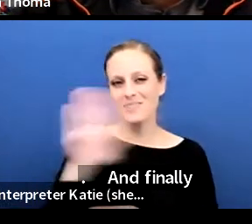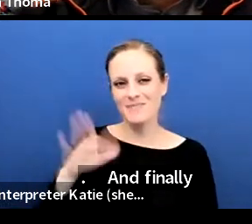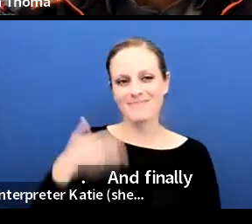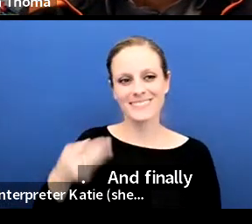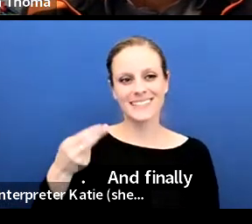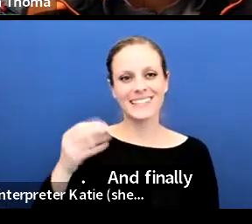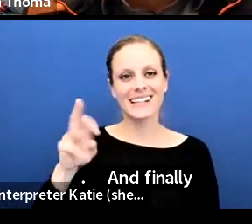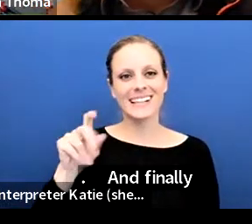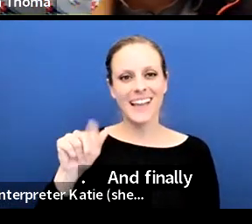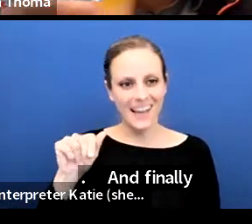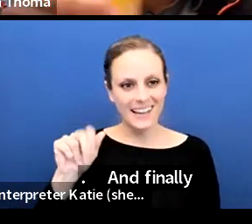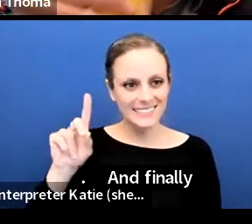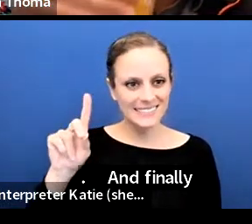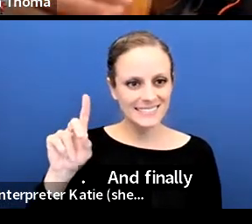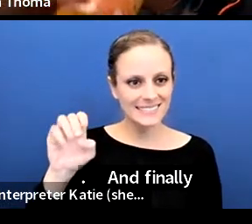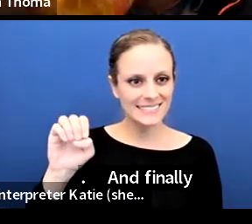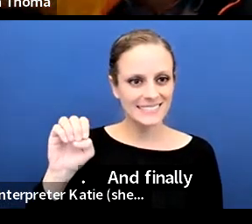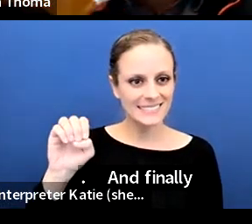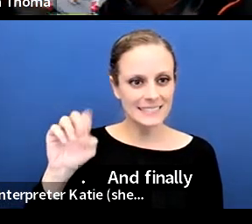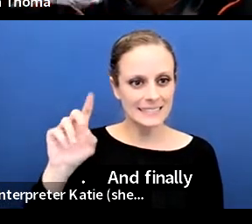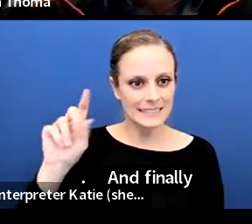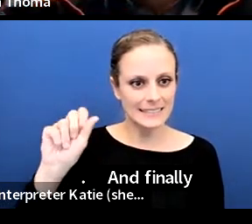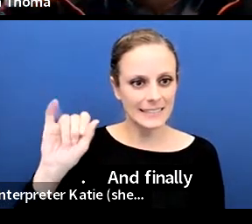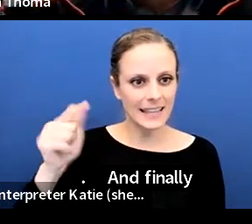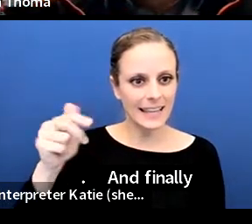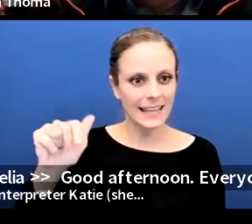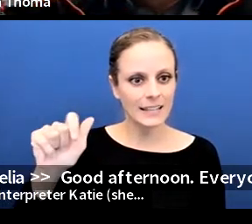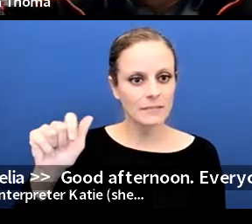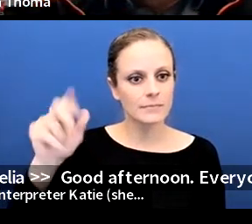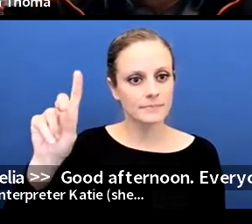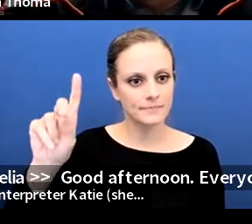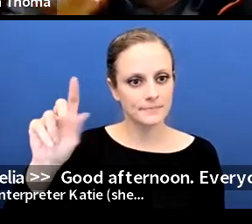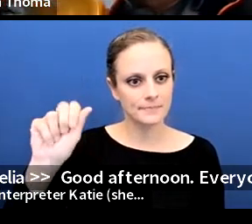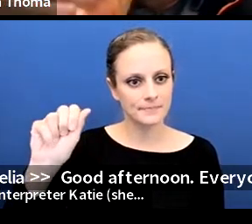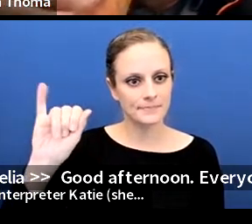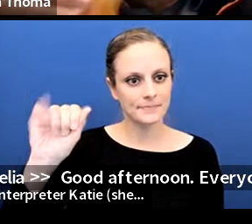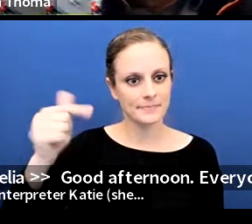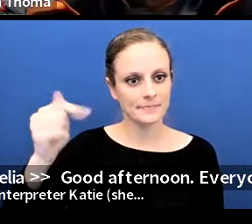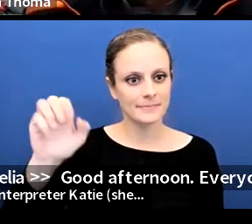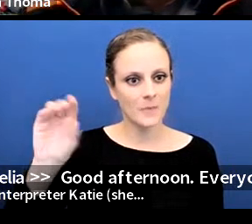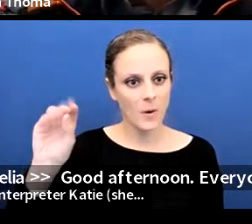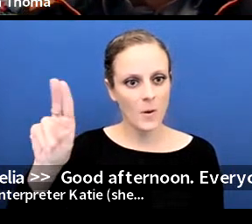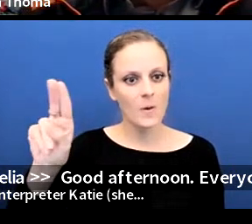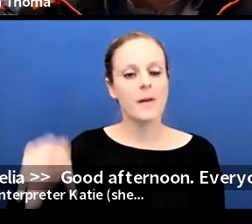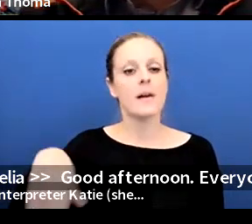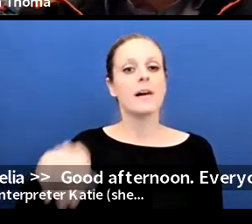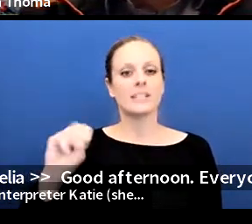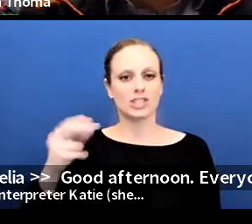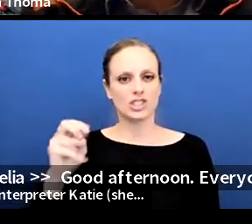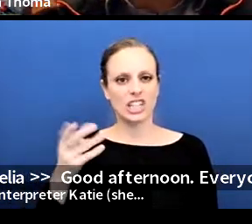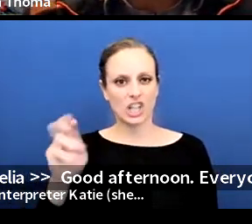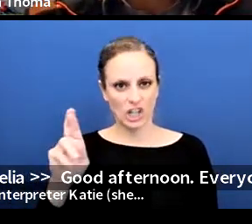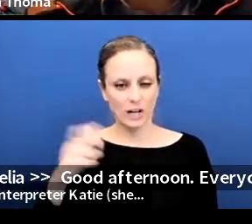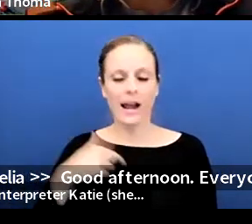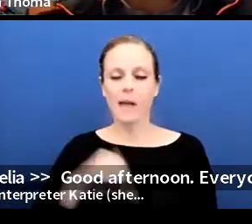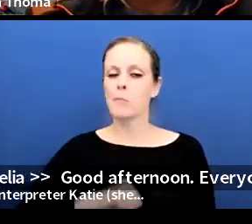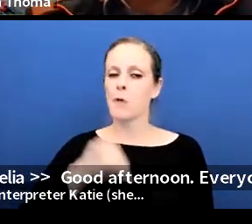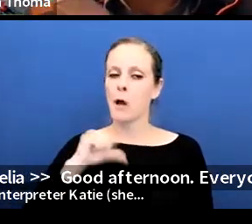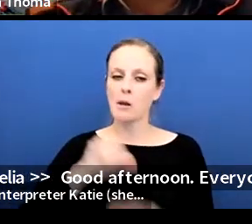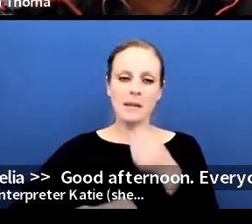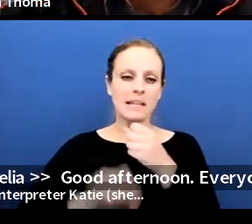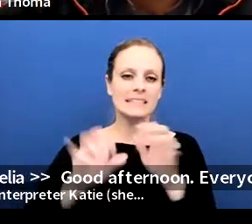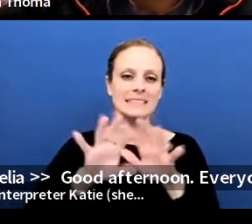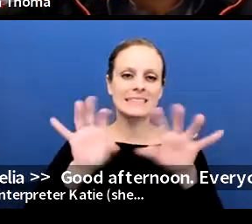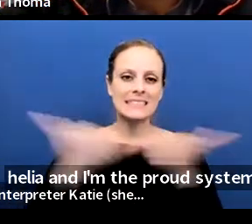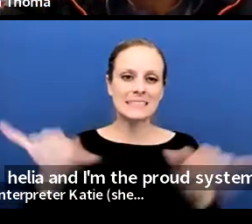pronouns are she, her, and I am the extremely proud systems change advocate at the Dale McIntosh Center. I live in Long